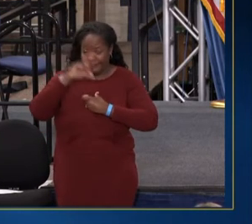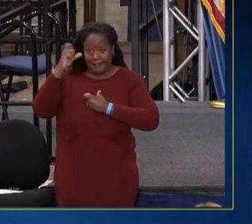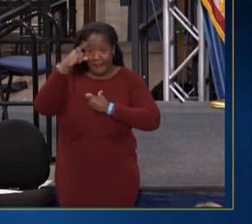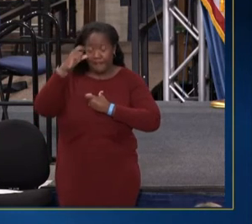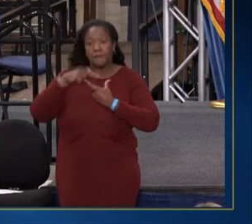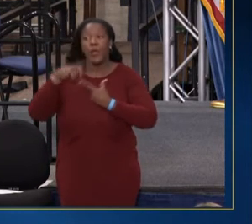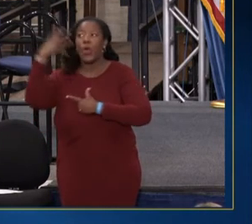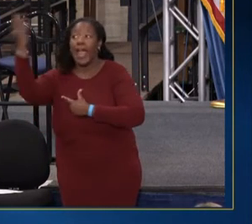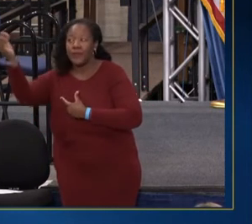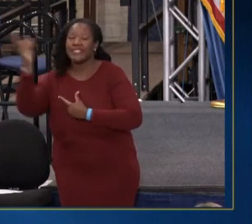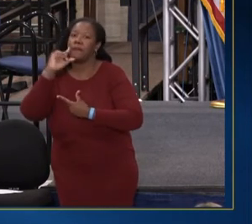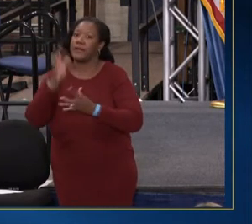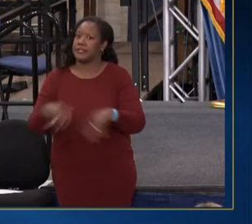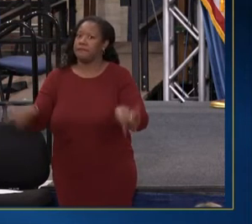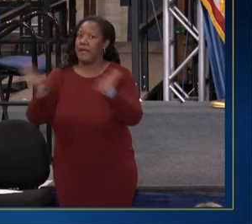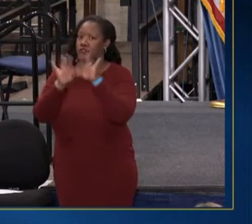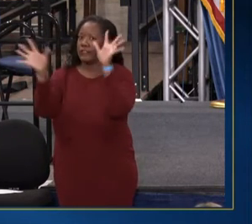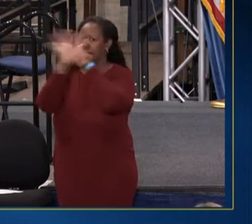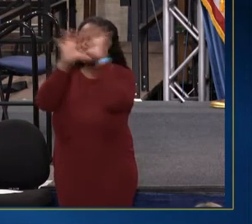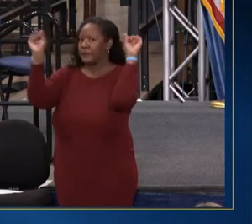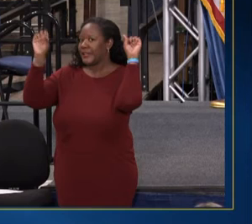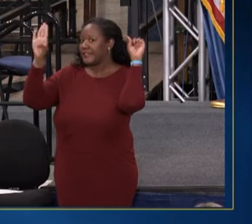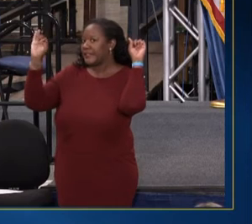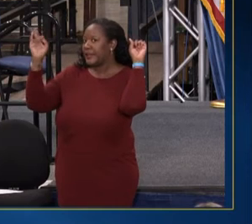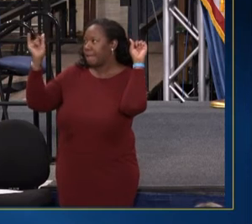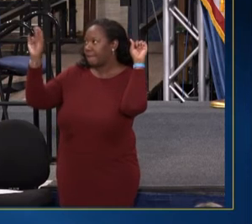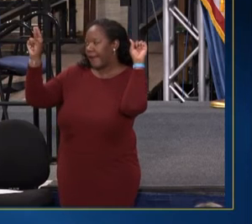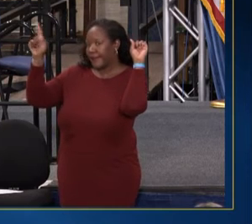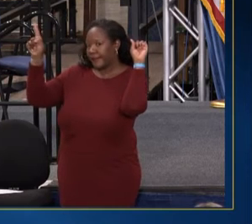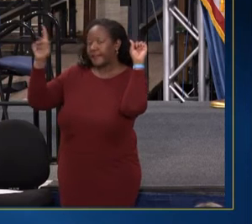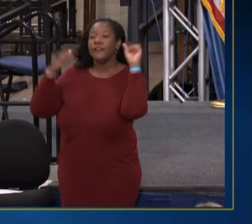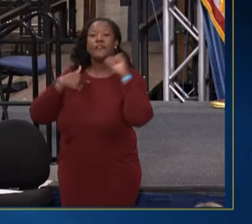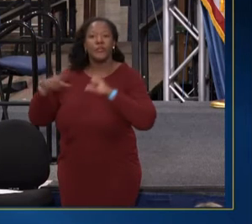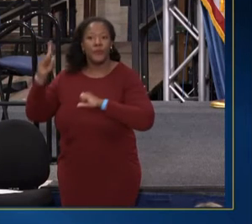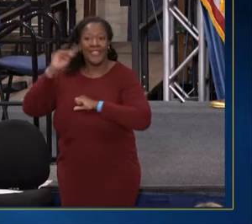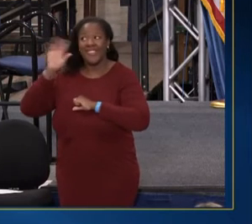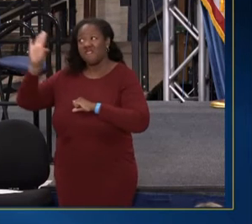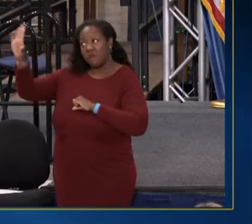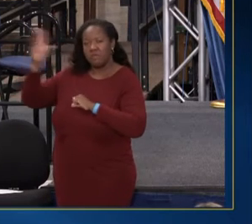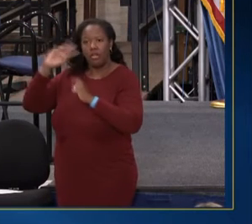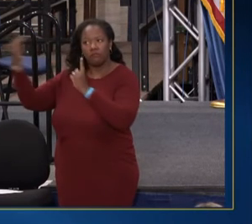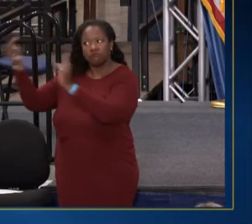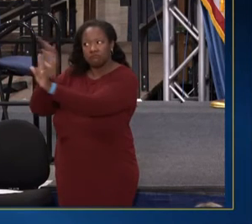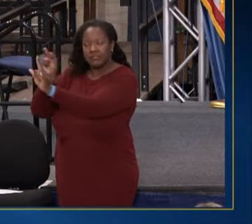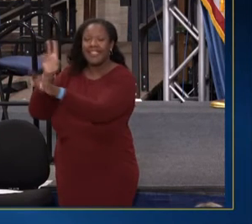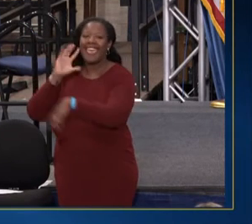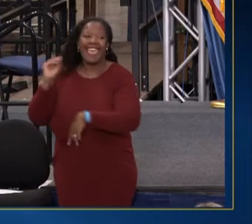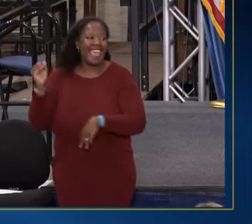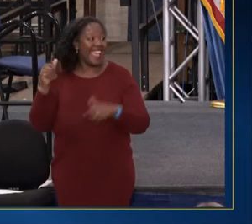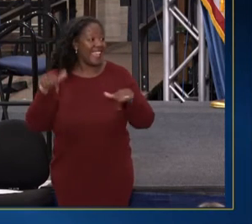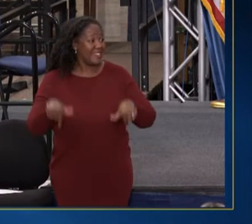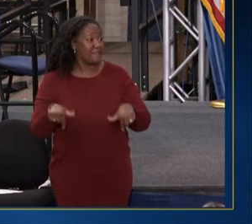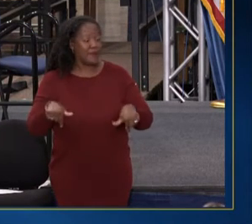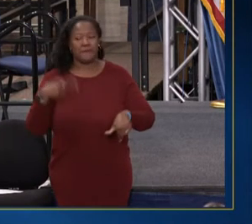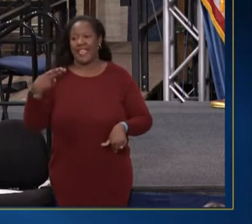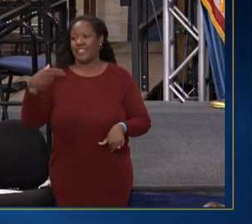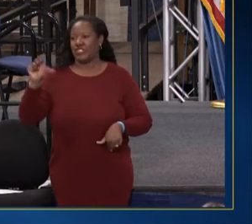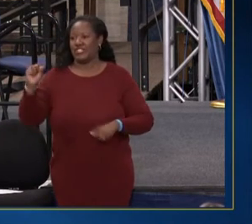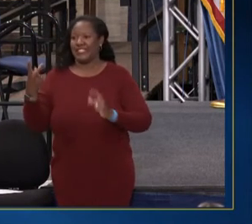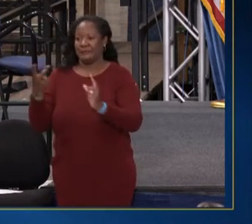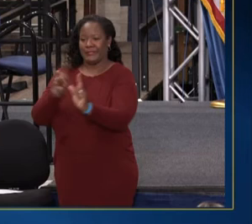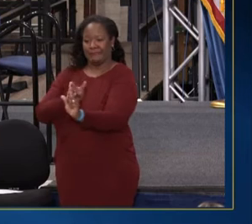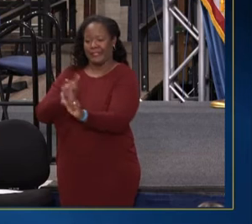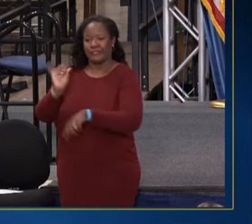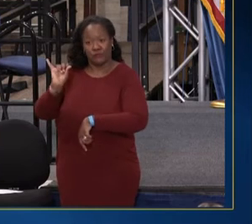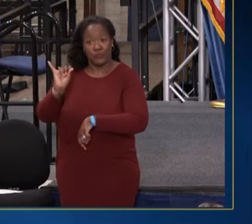us in the Biden administration. You're going to hear from folks throughout the Biden administration, and of course, from here at HHS,